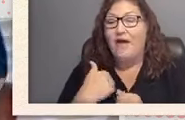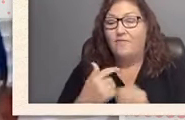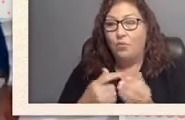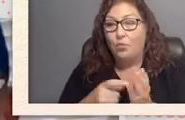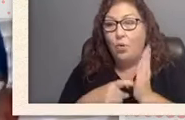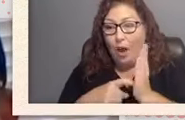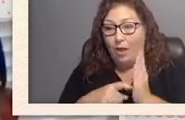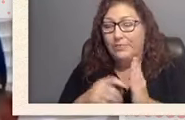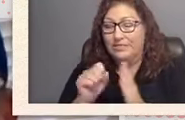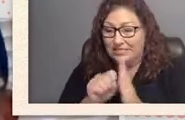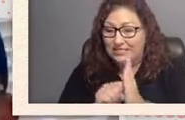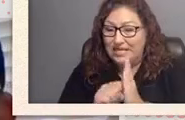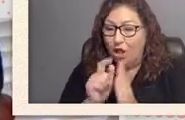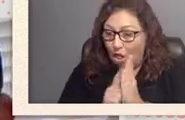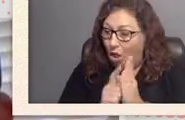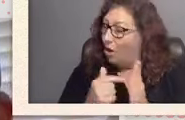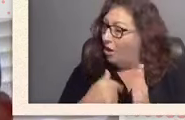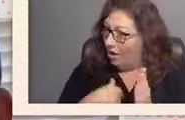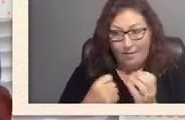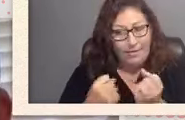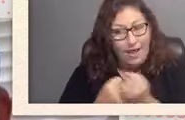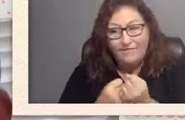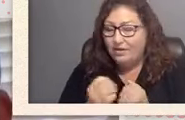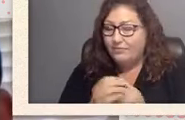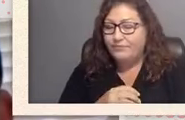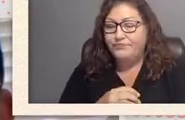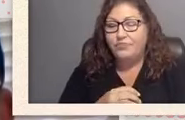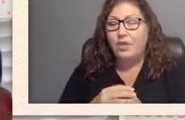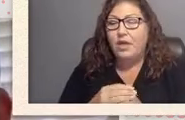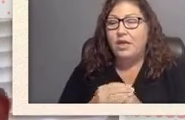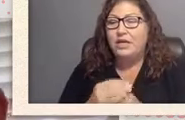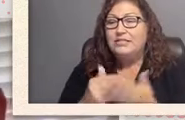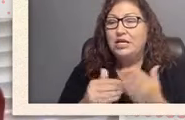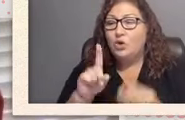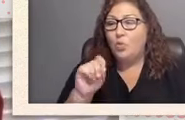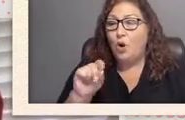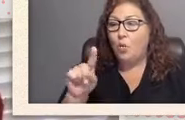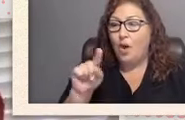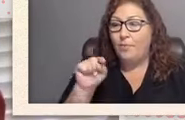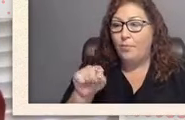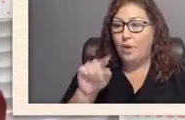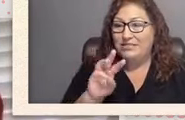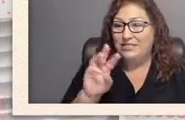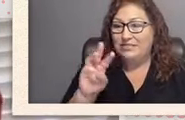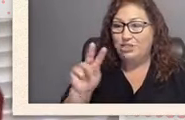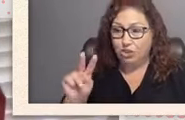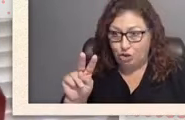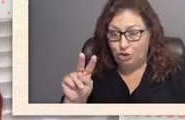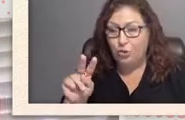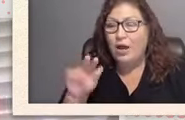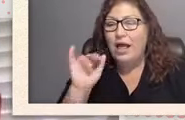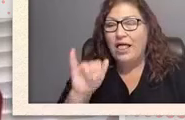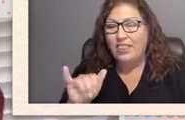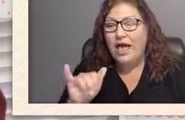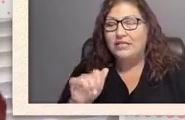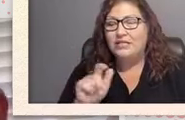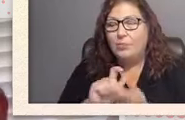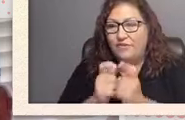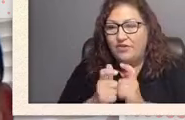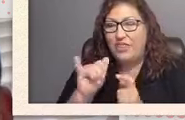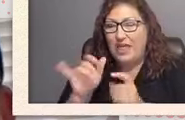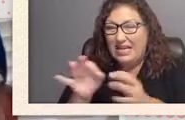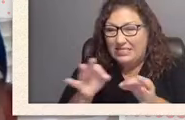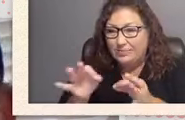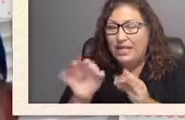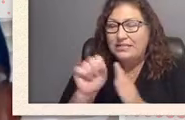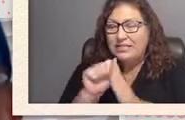and I'm an egghead here, section 101.662 is a provision that explains the state, how